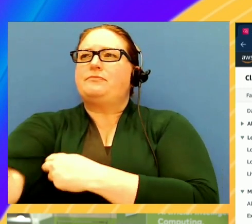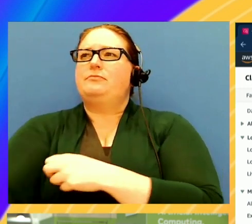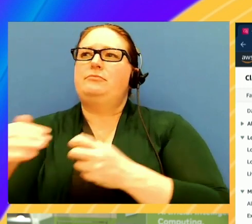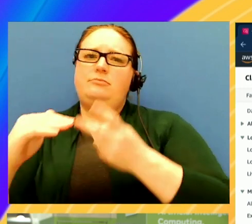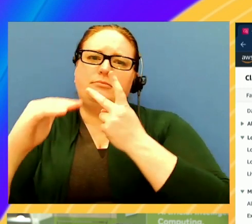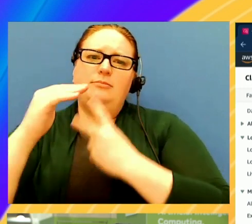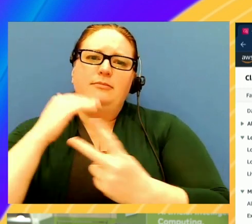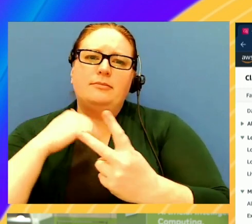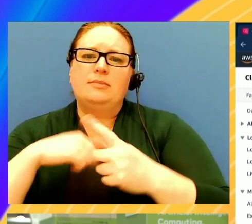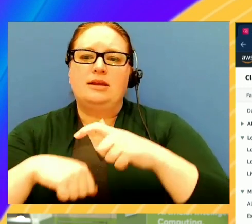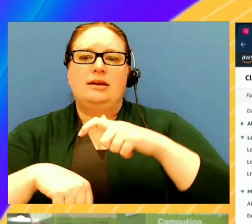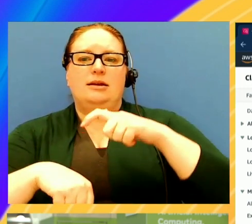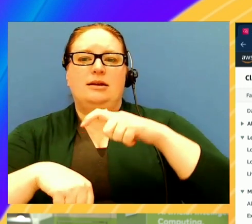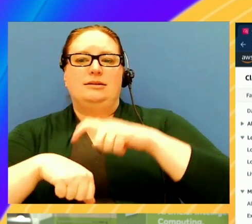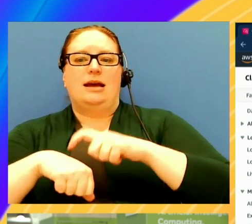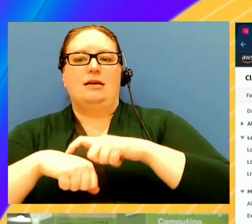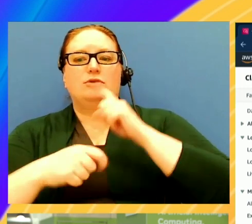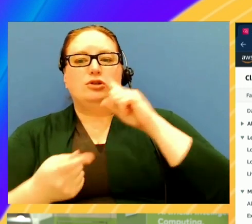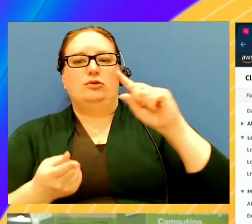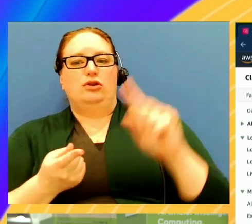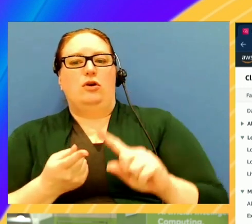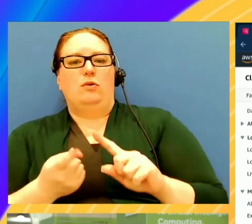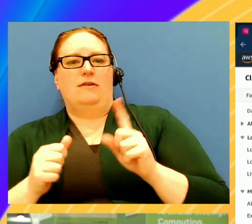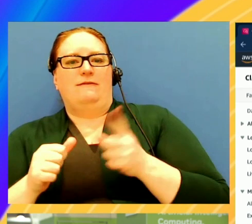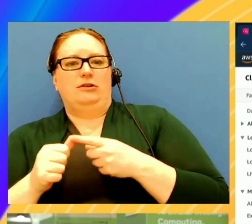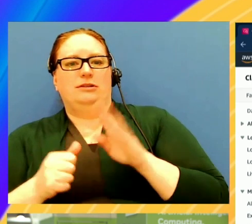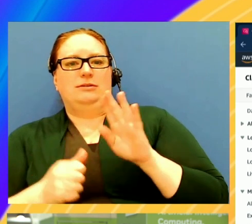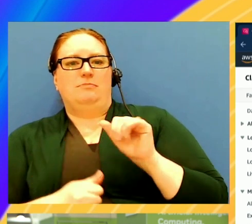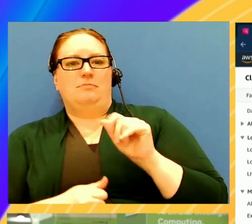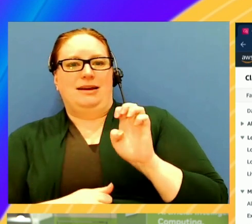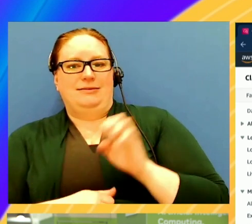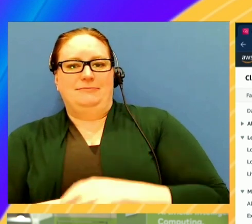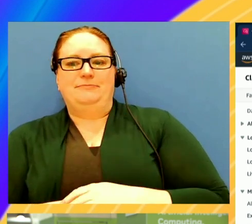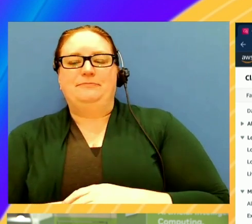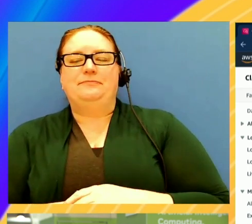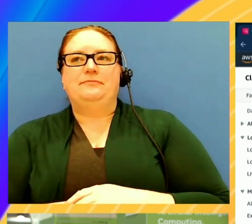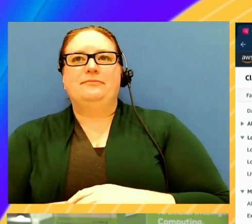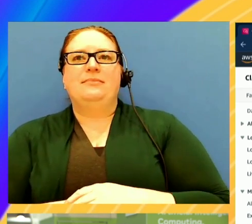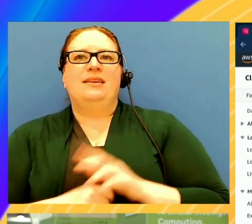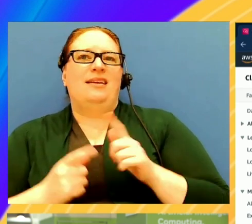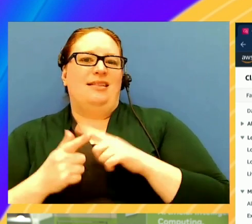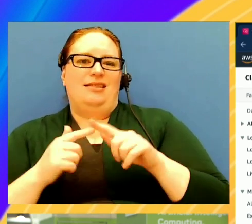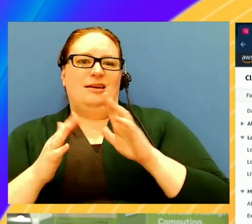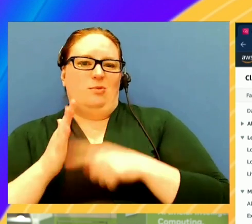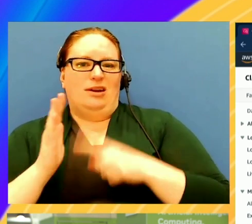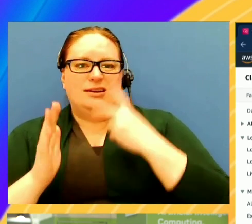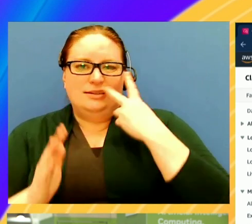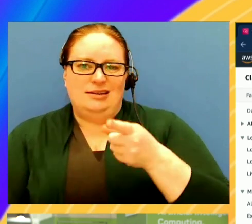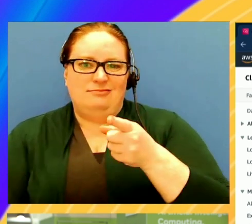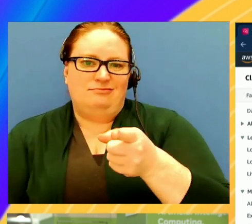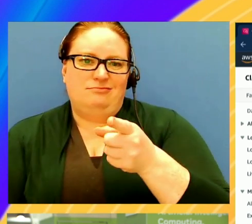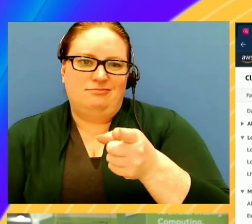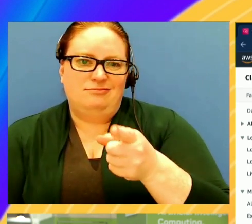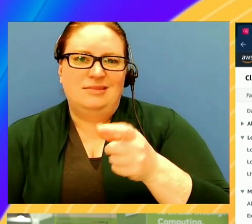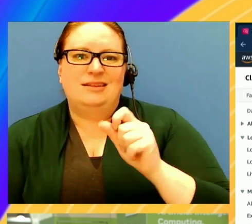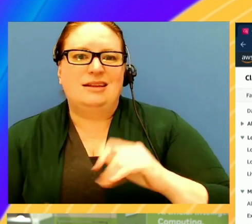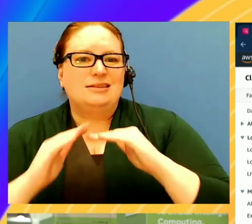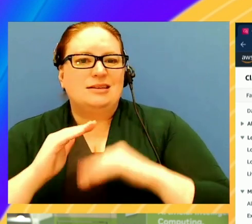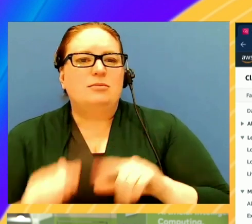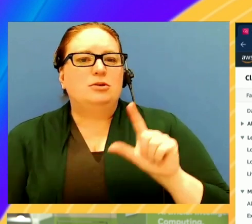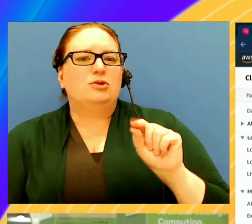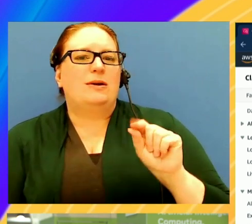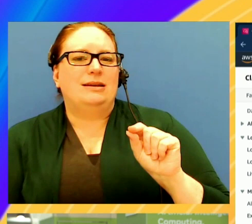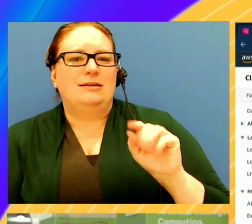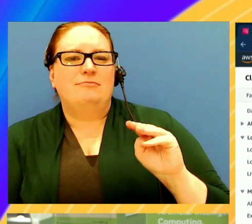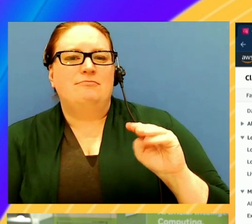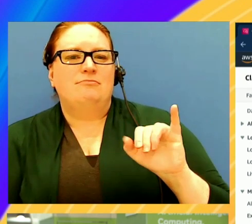in time to lower first byte than what I see in here, which is 71 milliseconds. Yeah, this